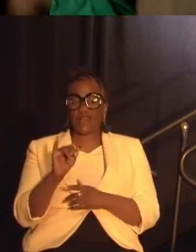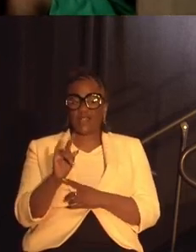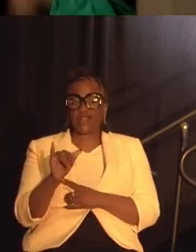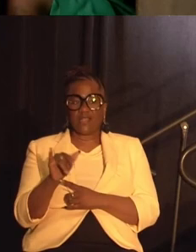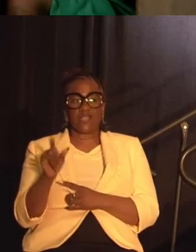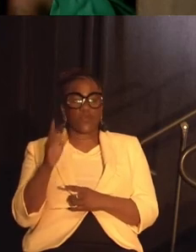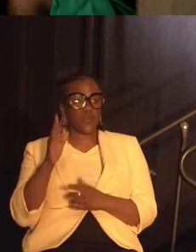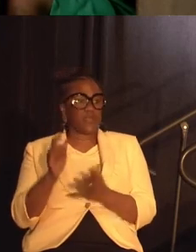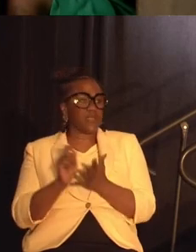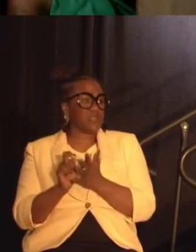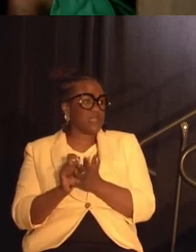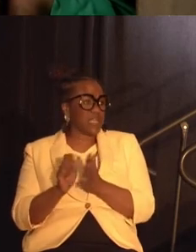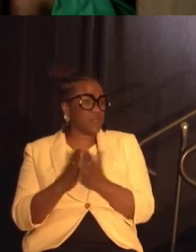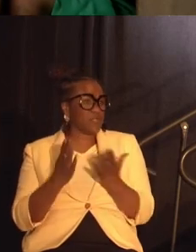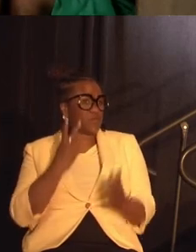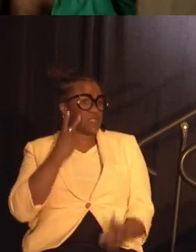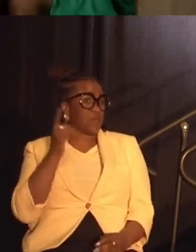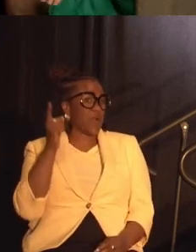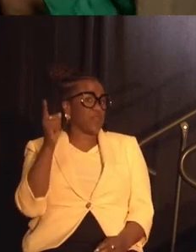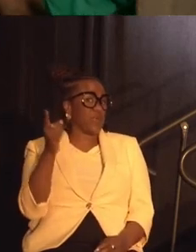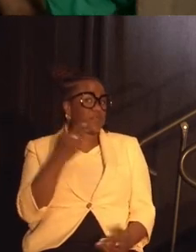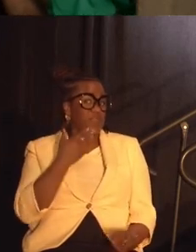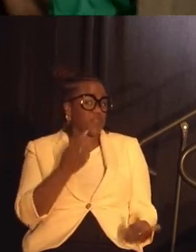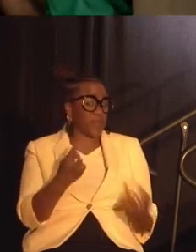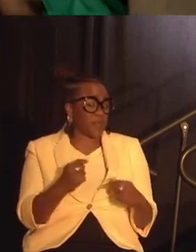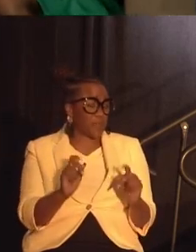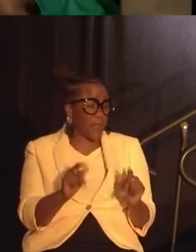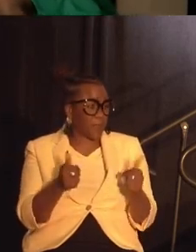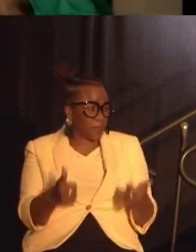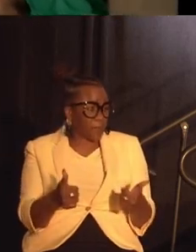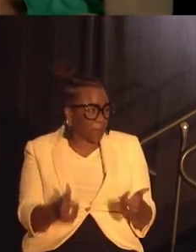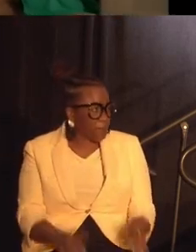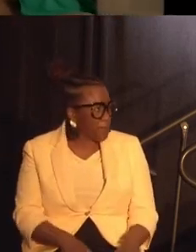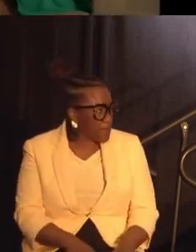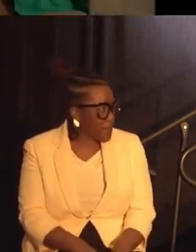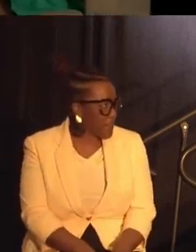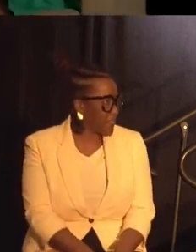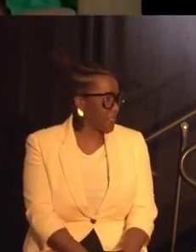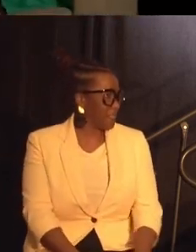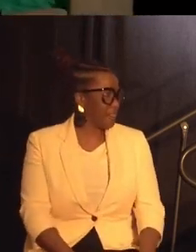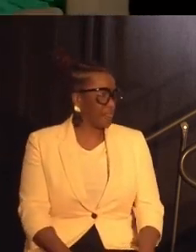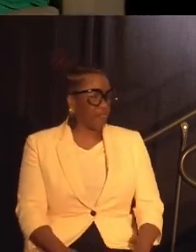will be signing books out there. We'll see you all out there in a few minutes. Thanks for being here. Thank you.